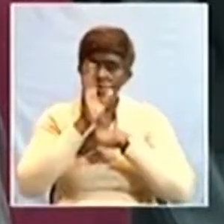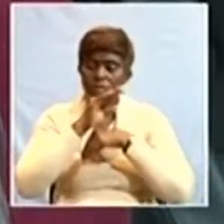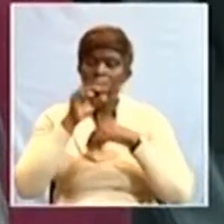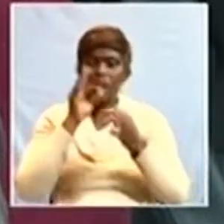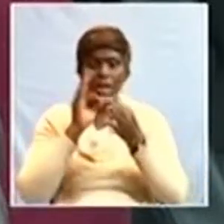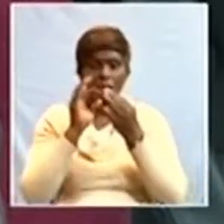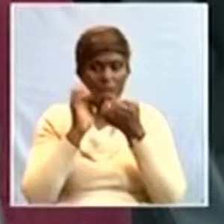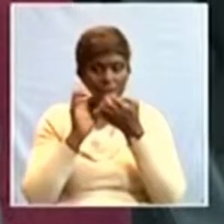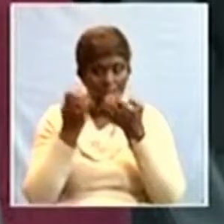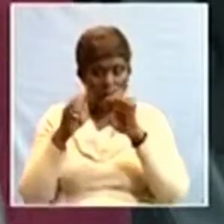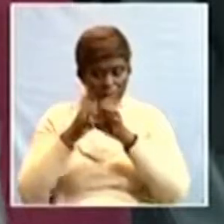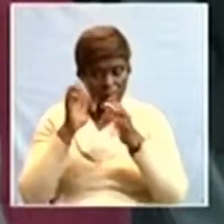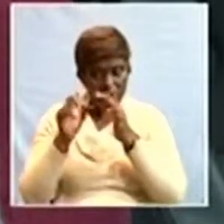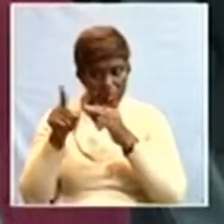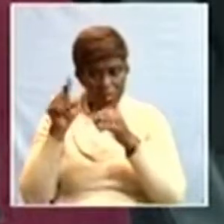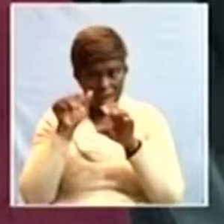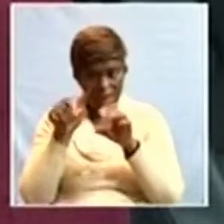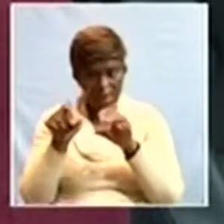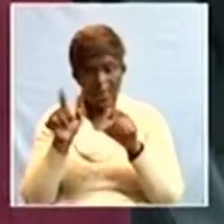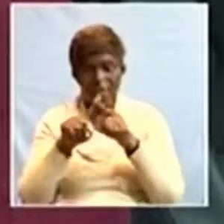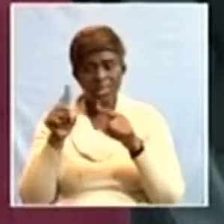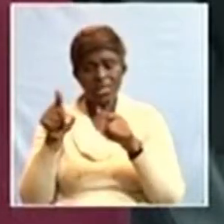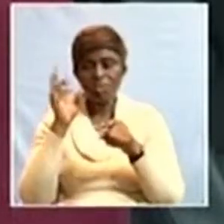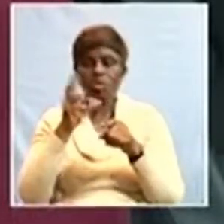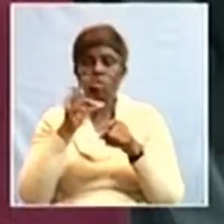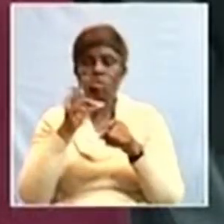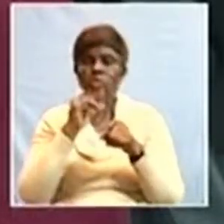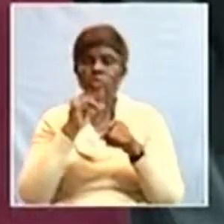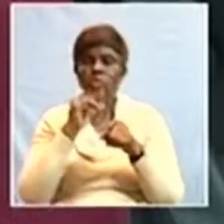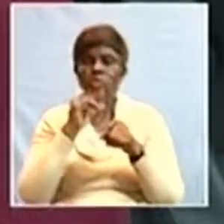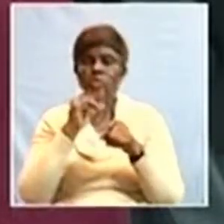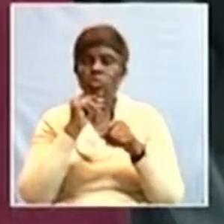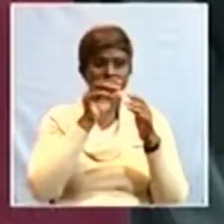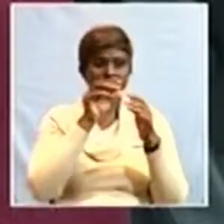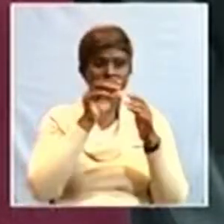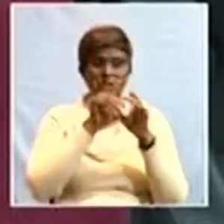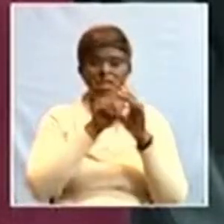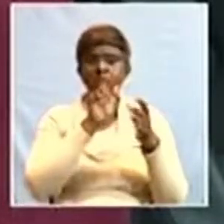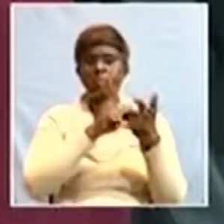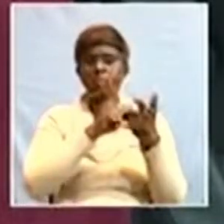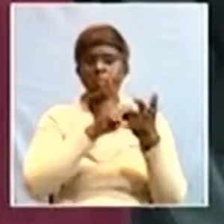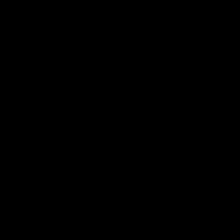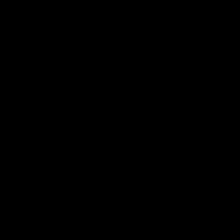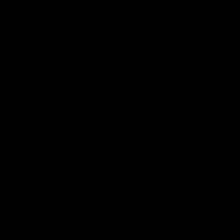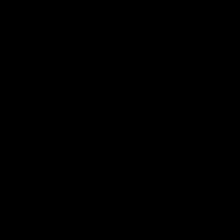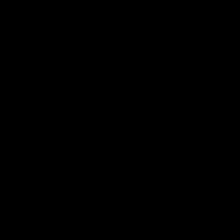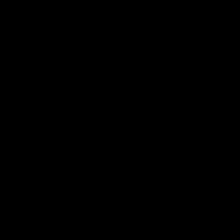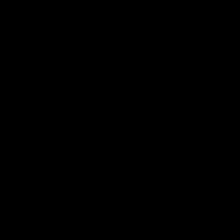they're on FSIP, but it will not allow us to put them when we found that they are on the FSIP.